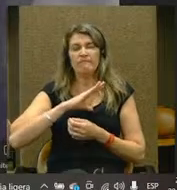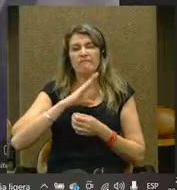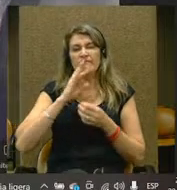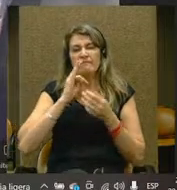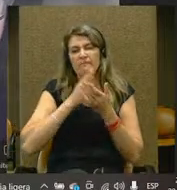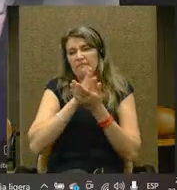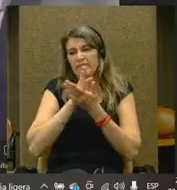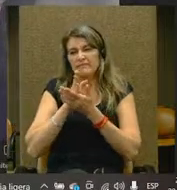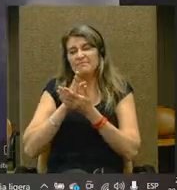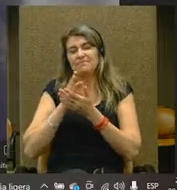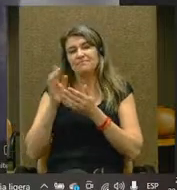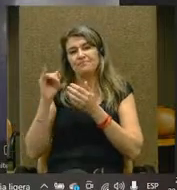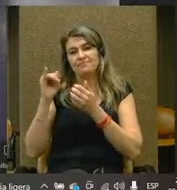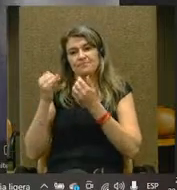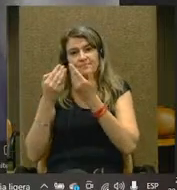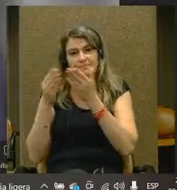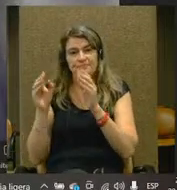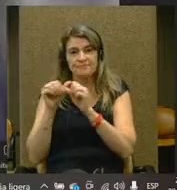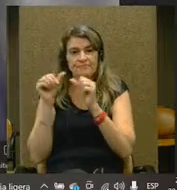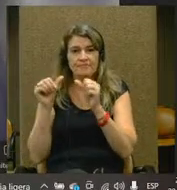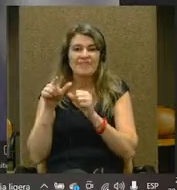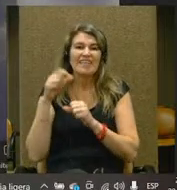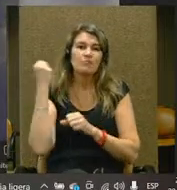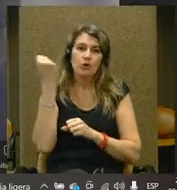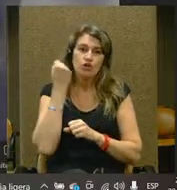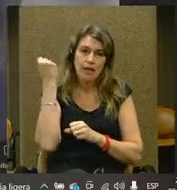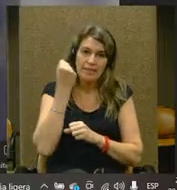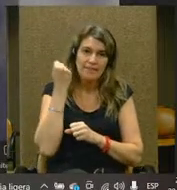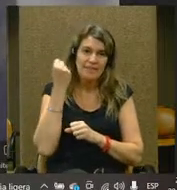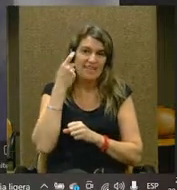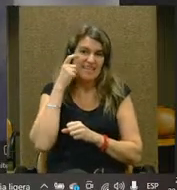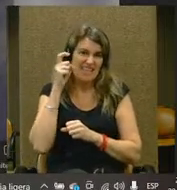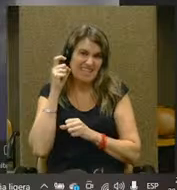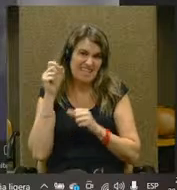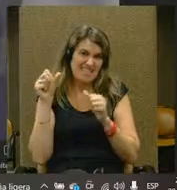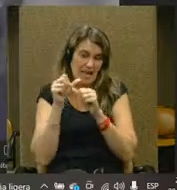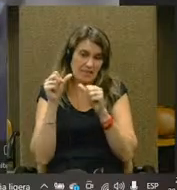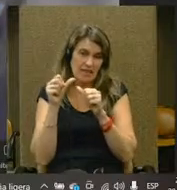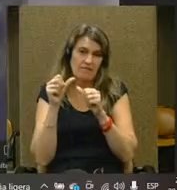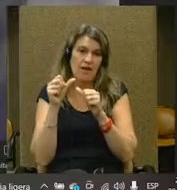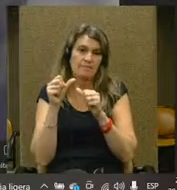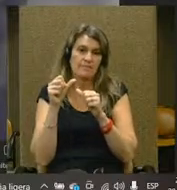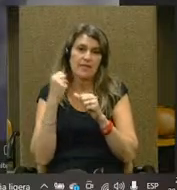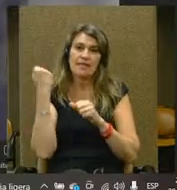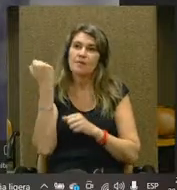There are several actions that could be important.